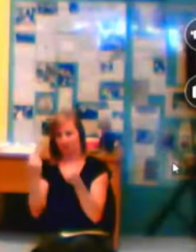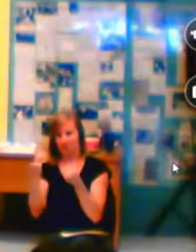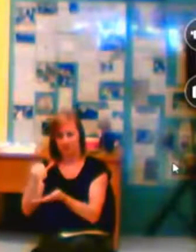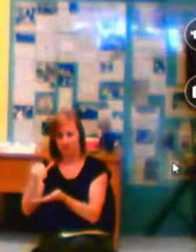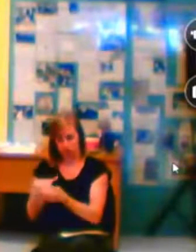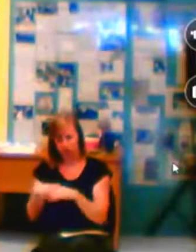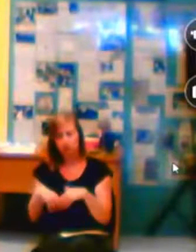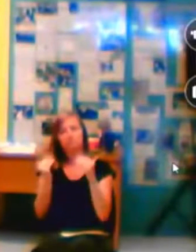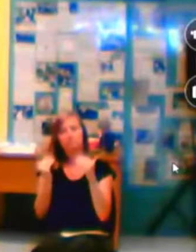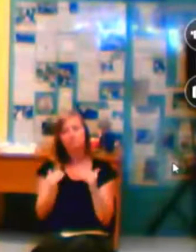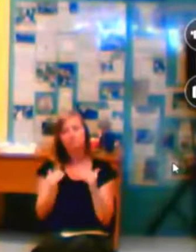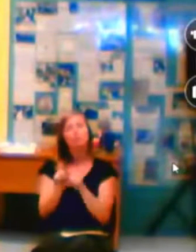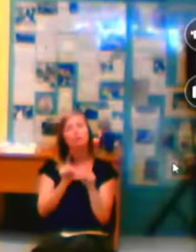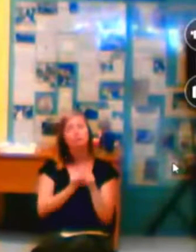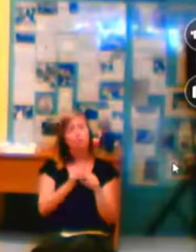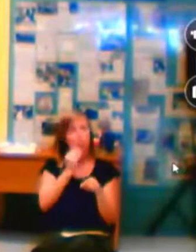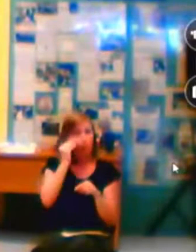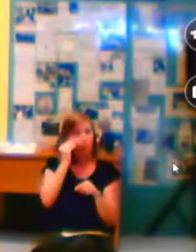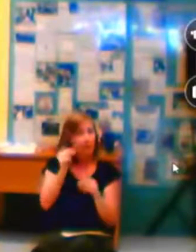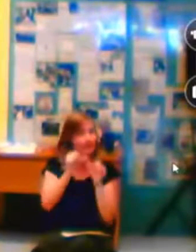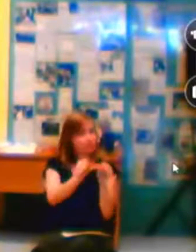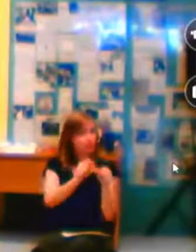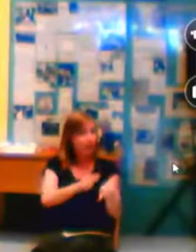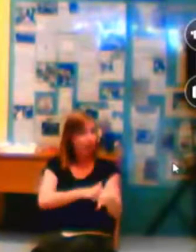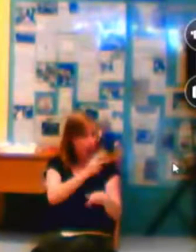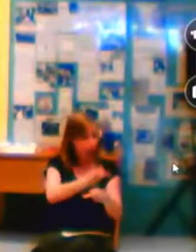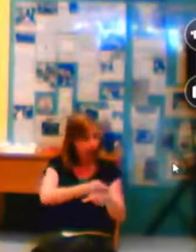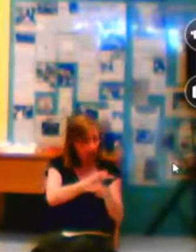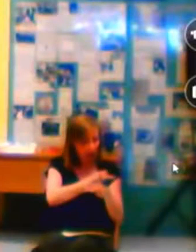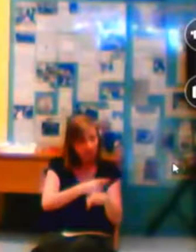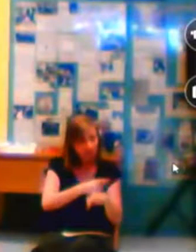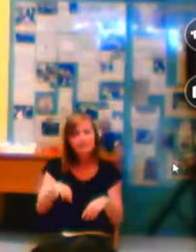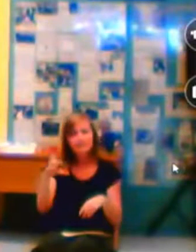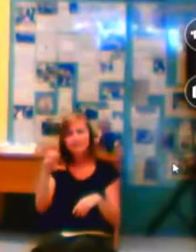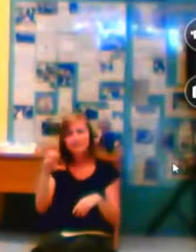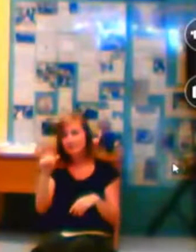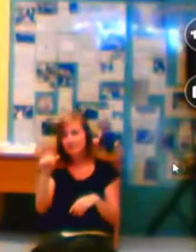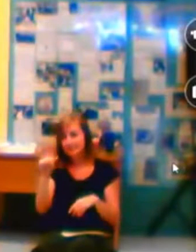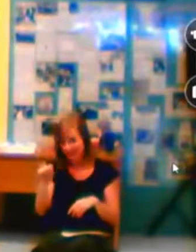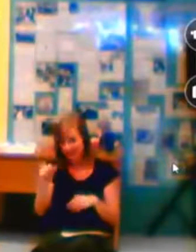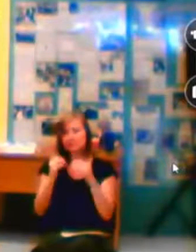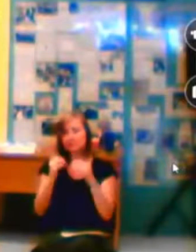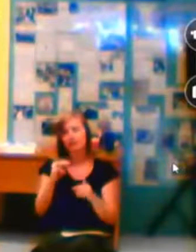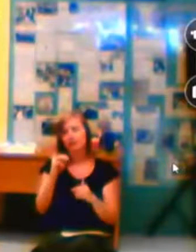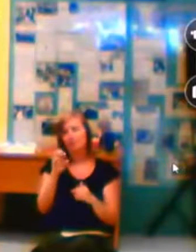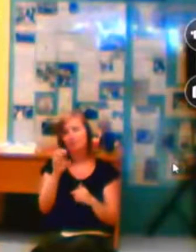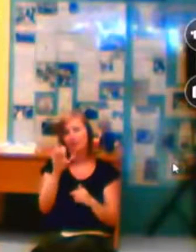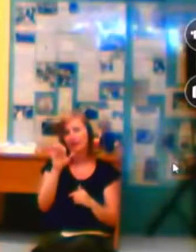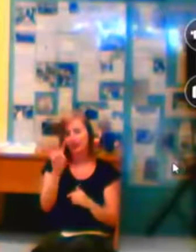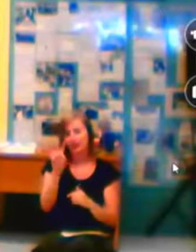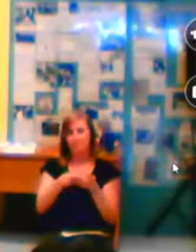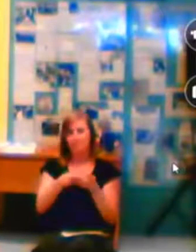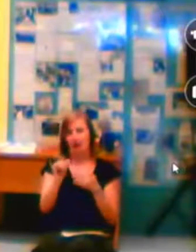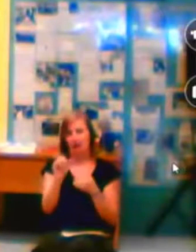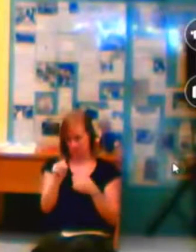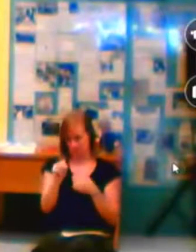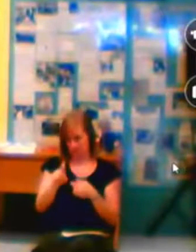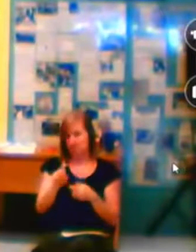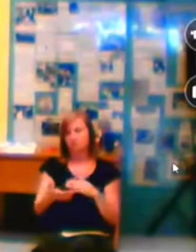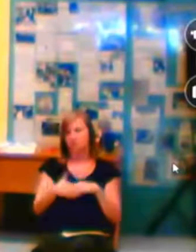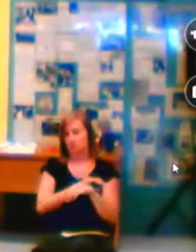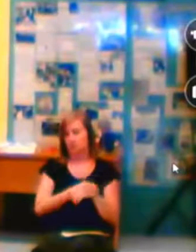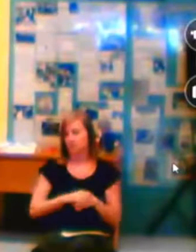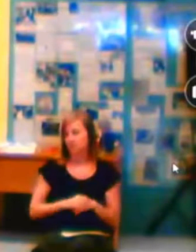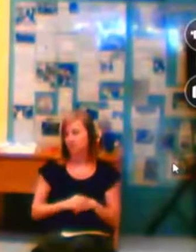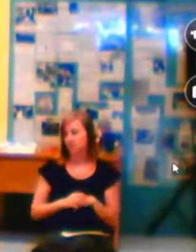include general medical assistance, services and programs, including FQHCs, or community health centers,